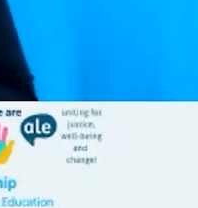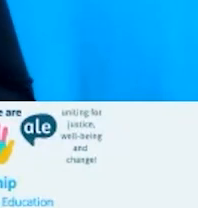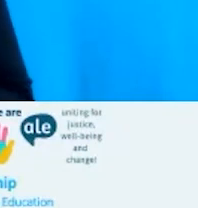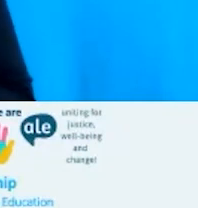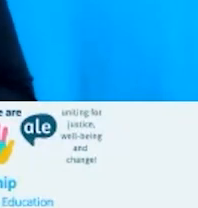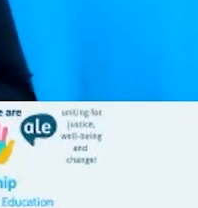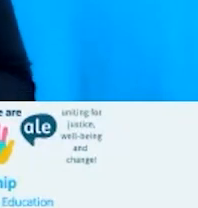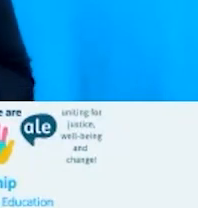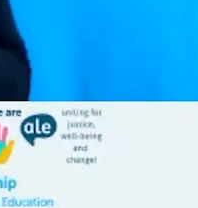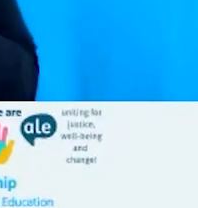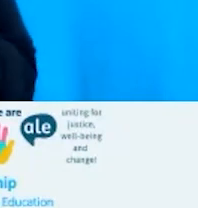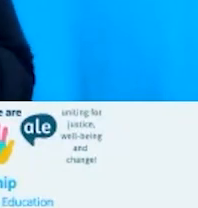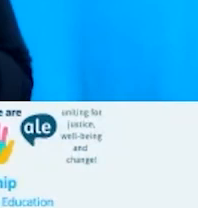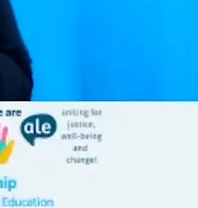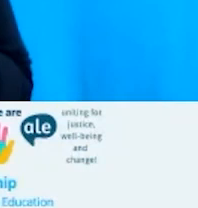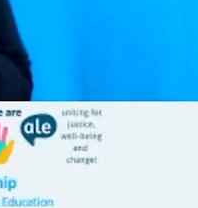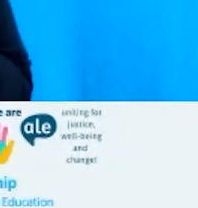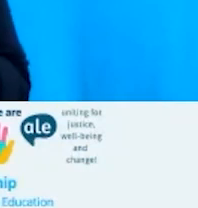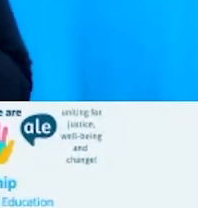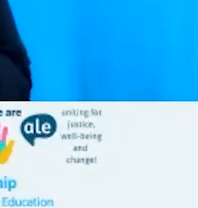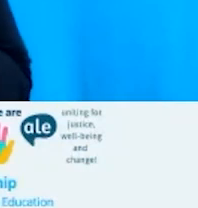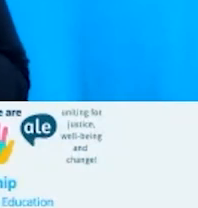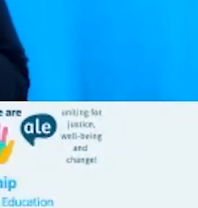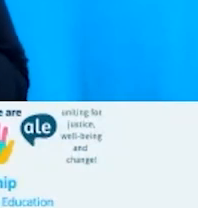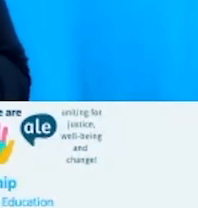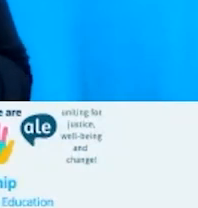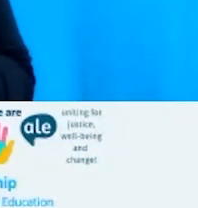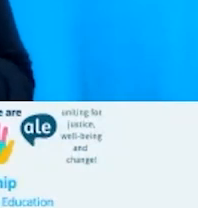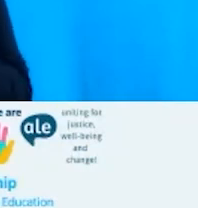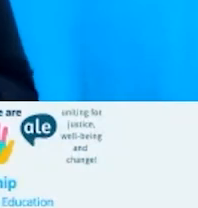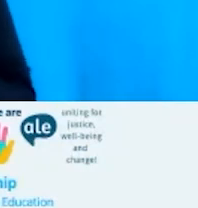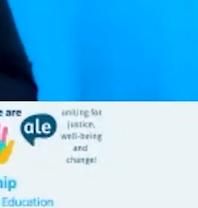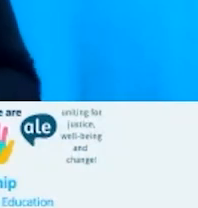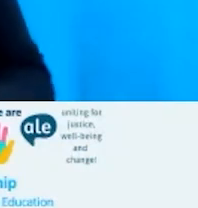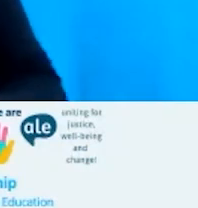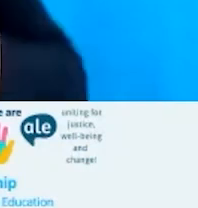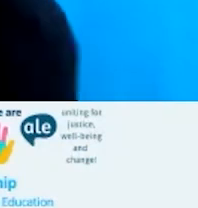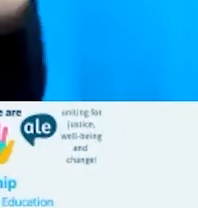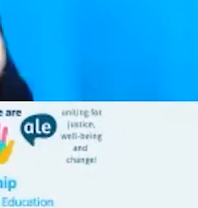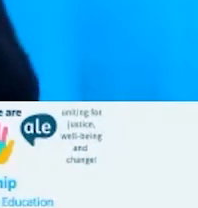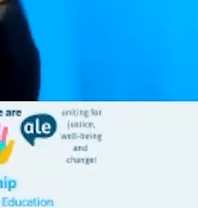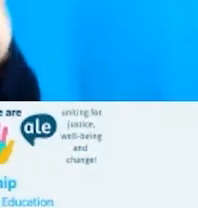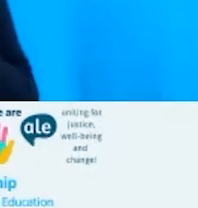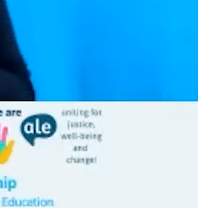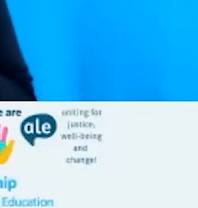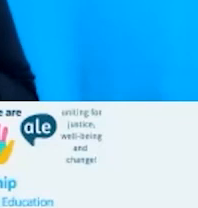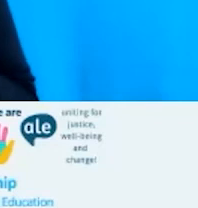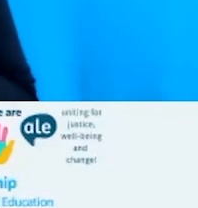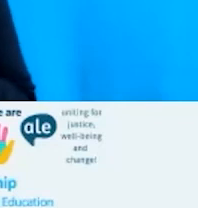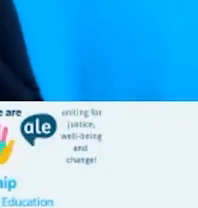are the things that inspire you? Could you say a few words? You know, on one hand,